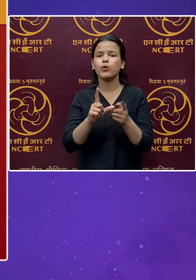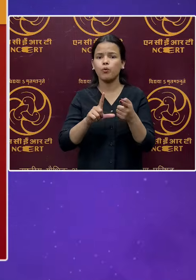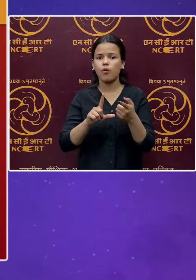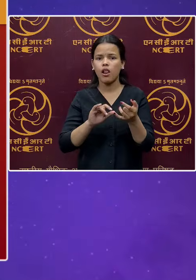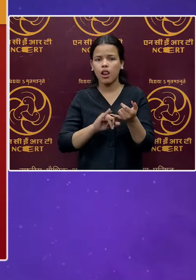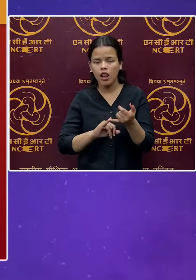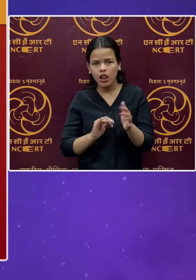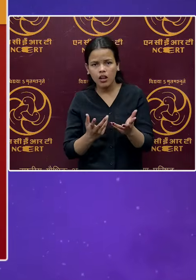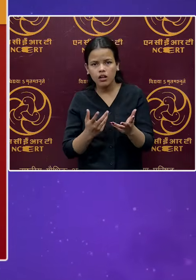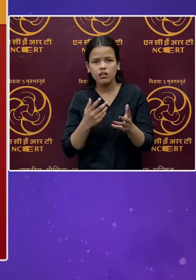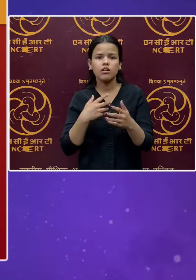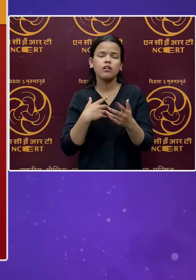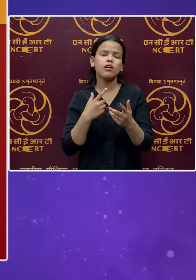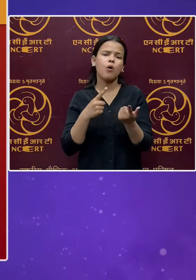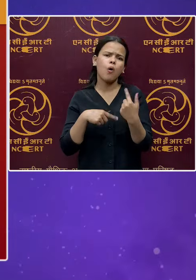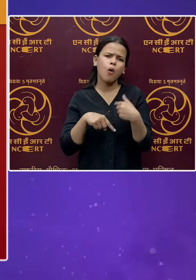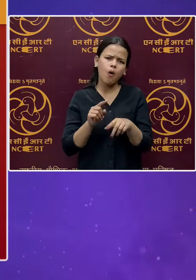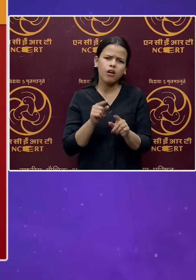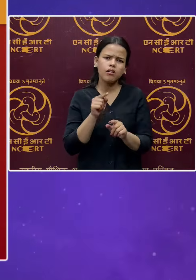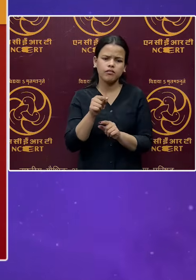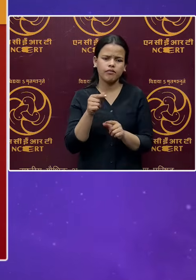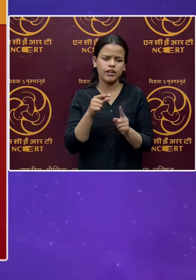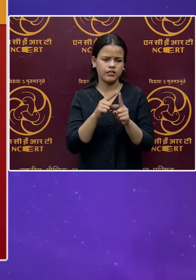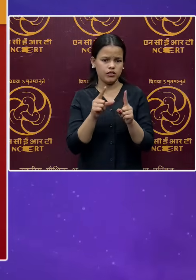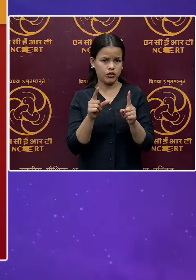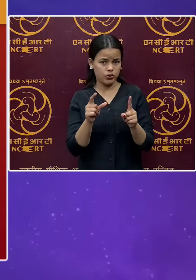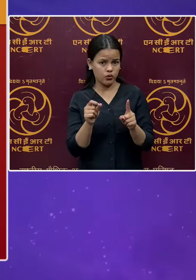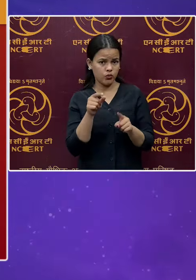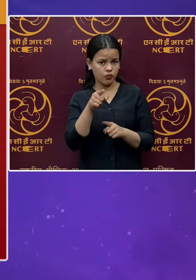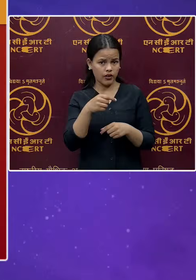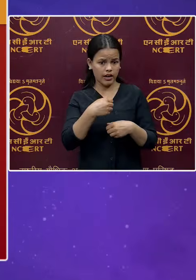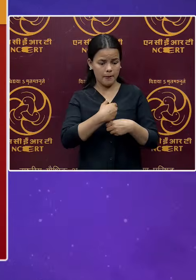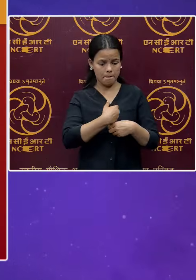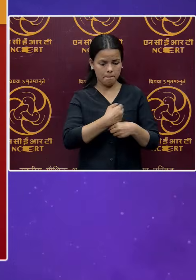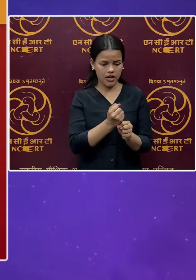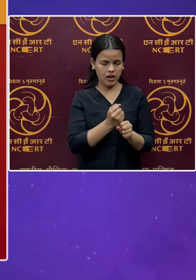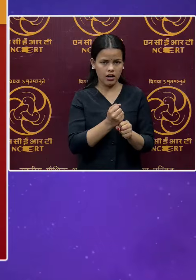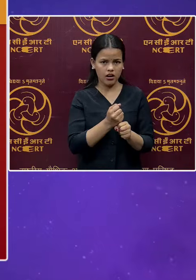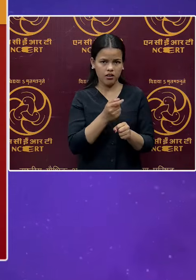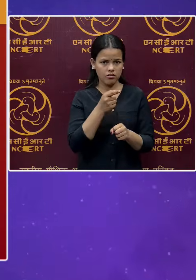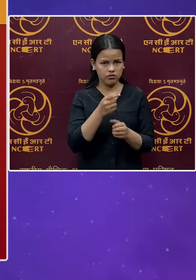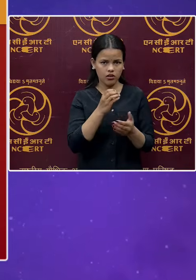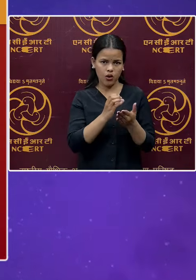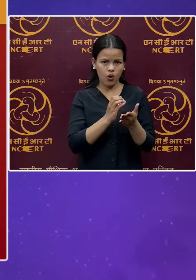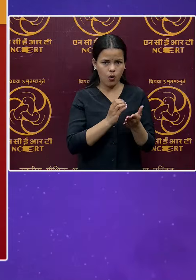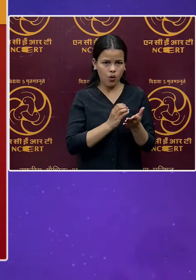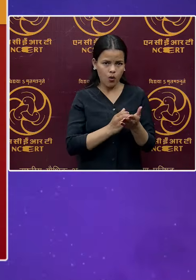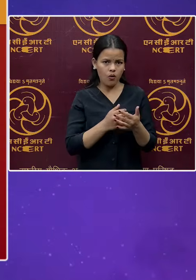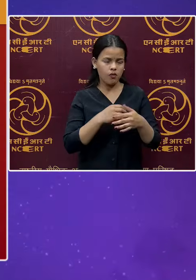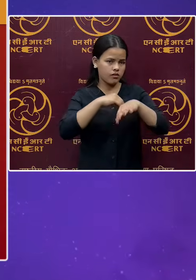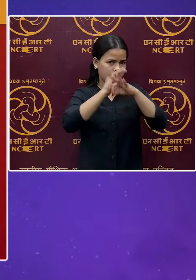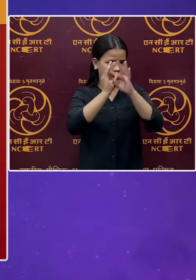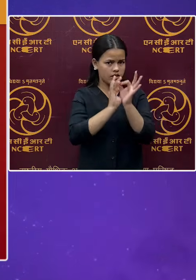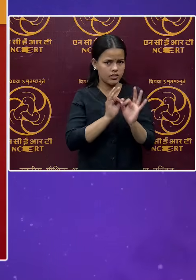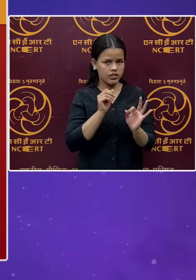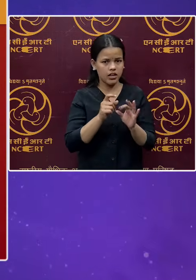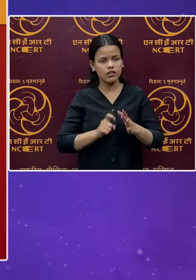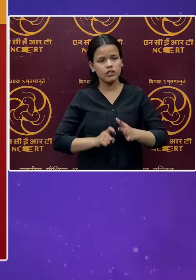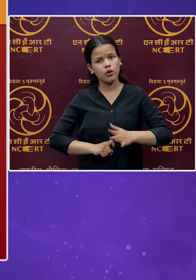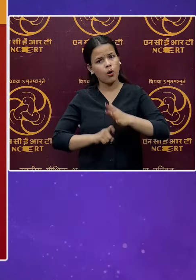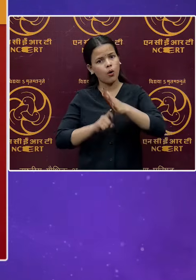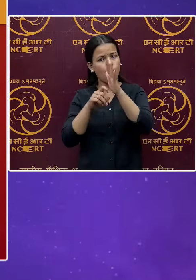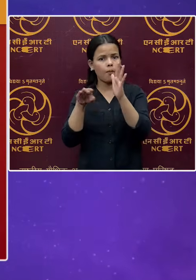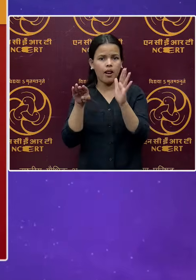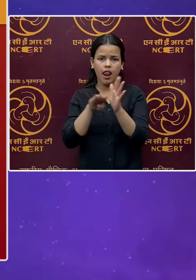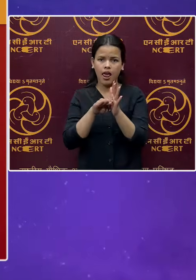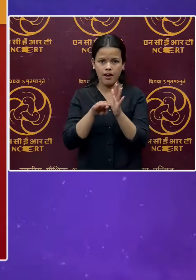platform administrator. So what they do, they create the courses, okay? On the top level, they create